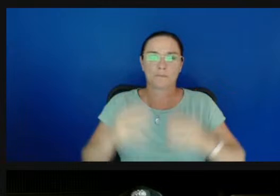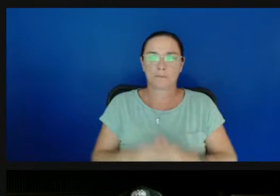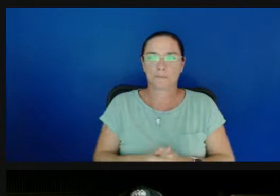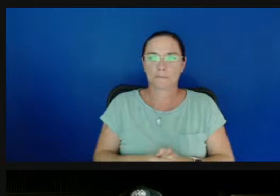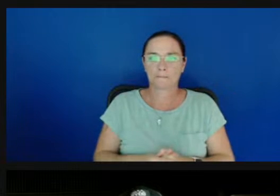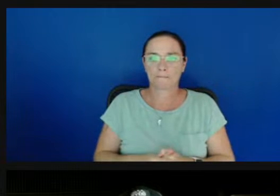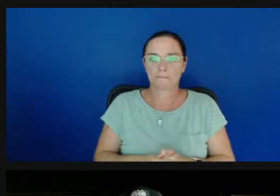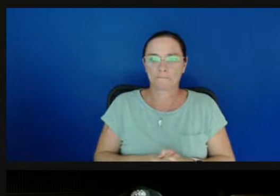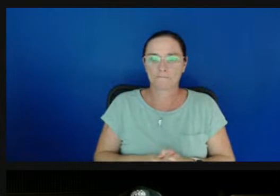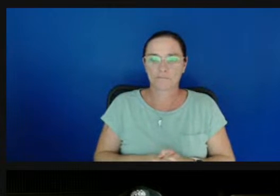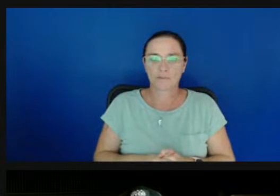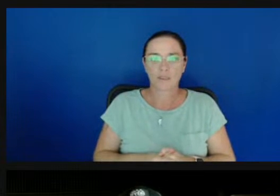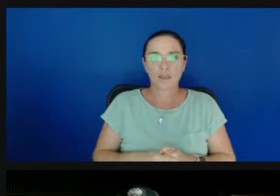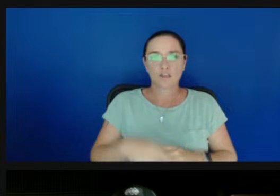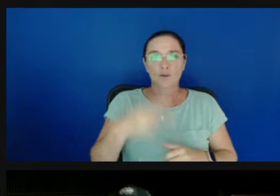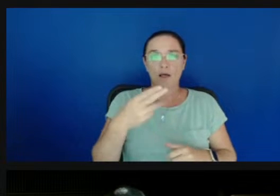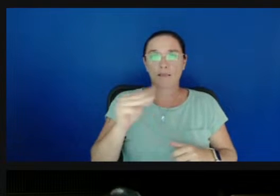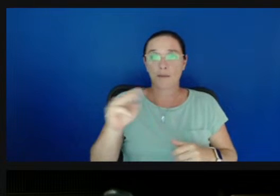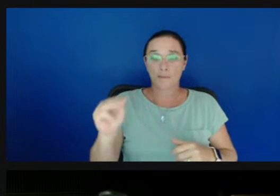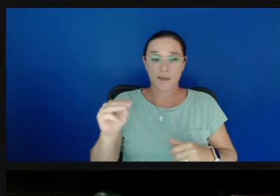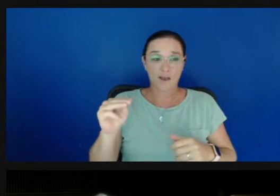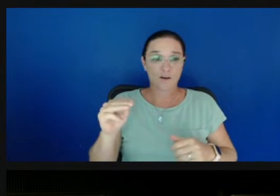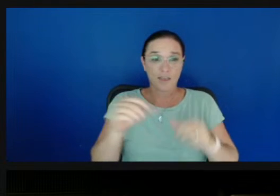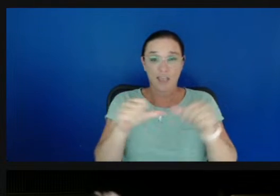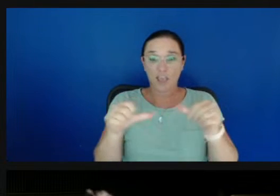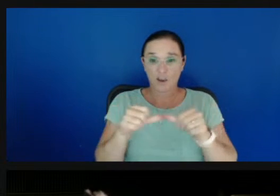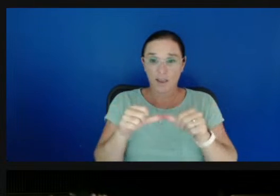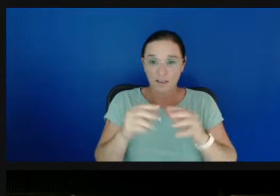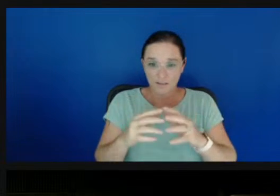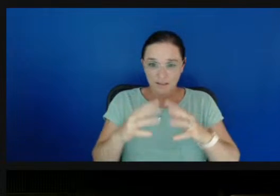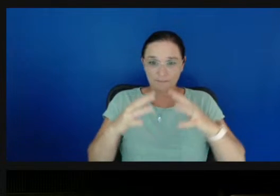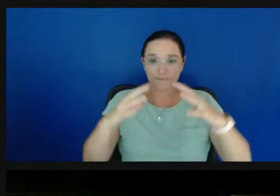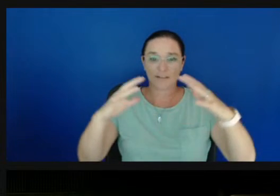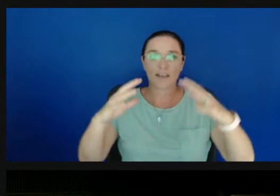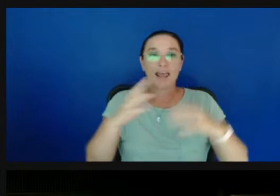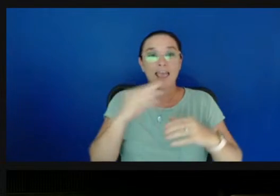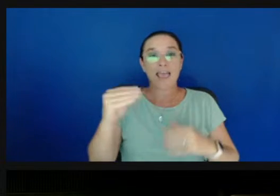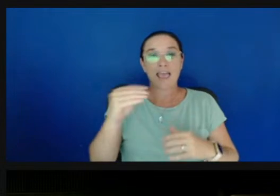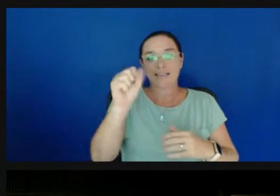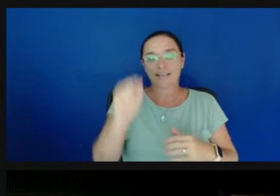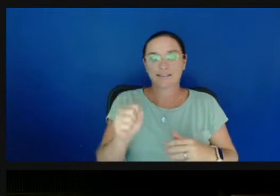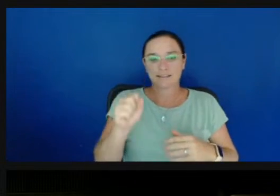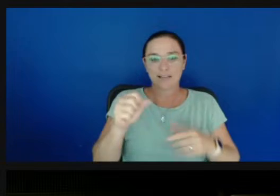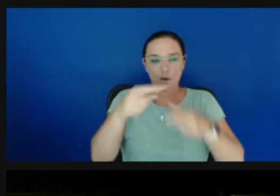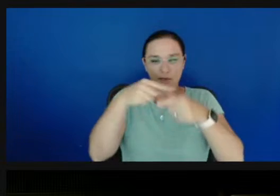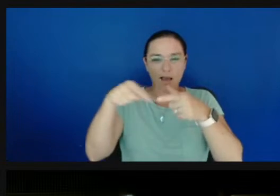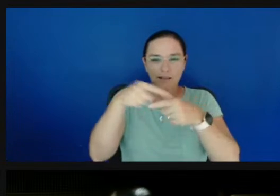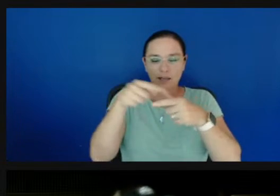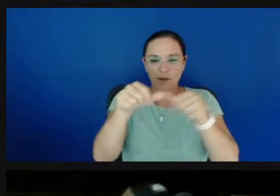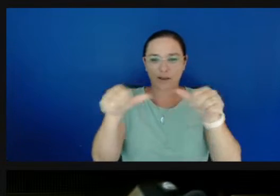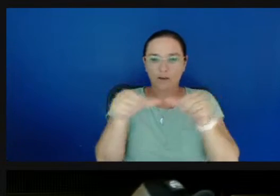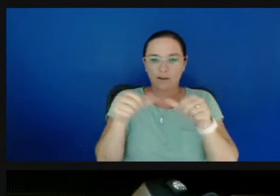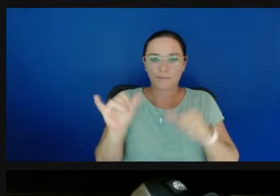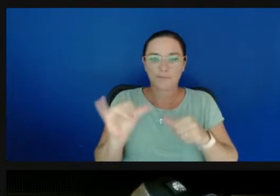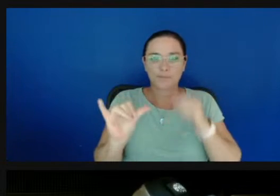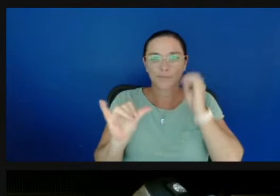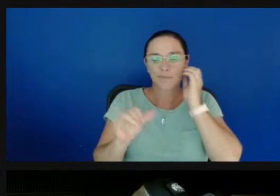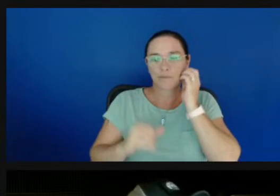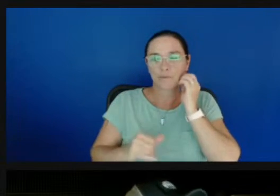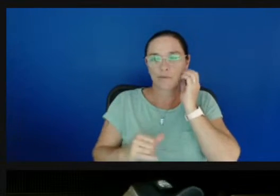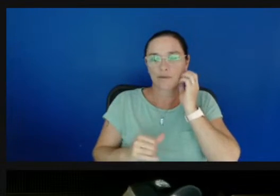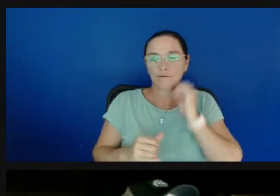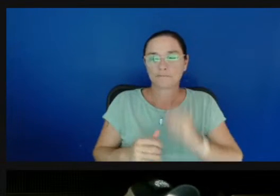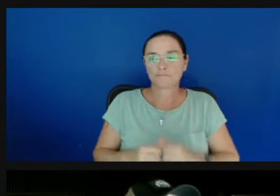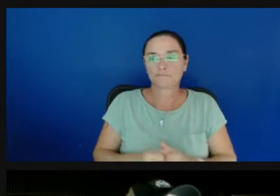appear that the Hawaiʻi area is inflating, as well as that South Caldera area, just as we saw in that Sand Hill tilt, which we'll see again